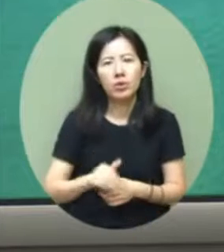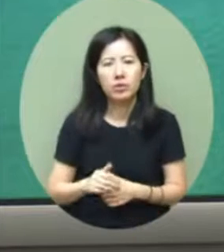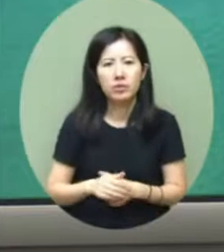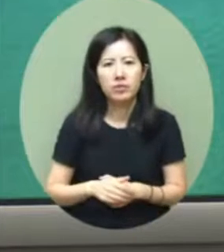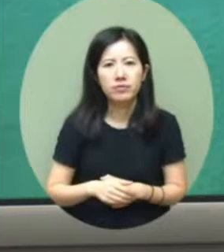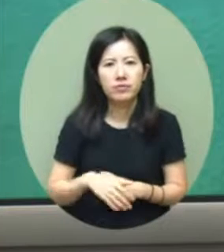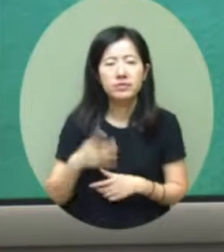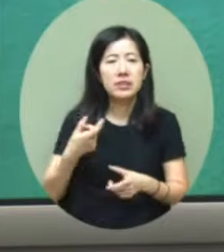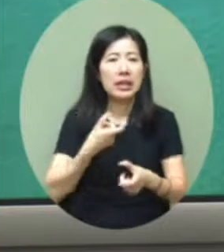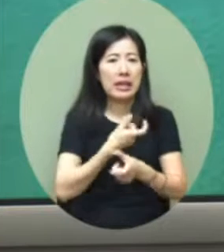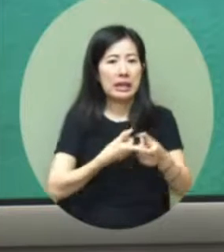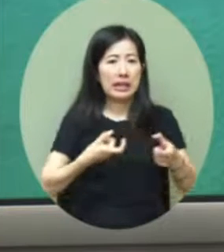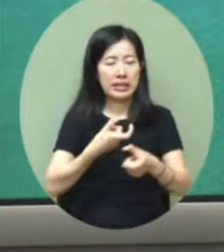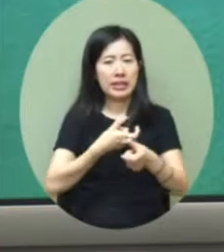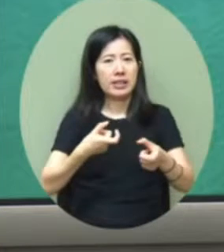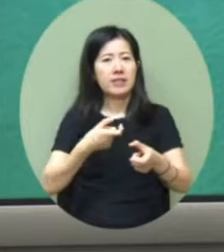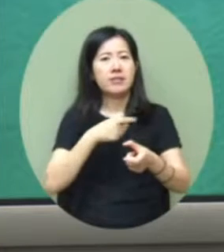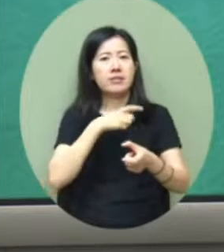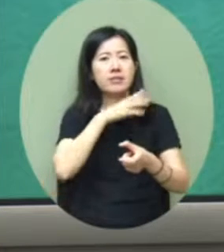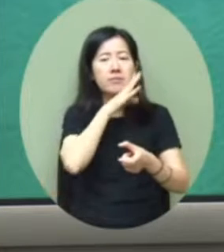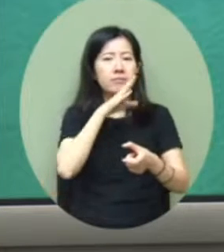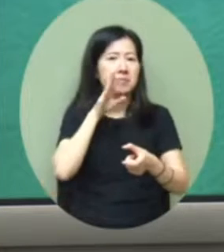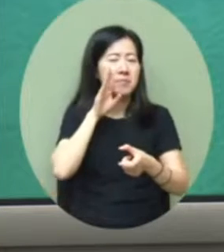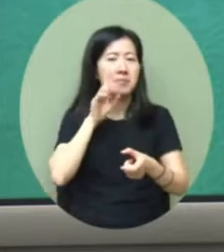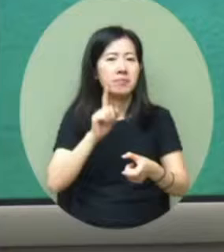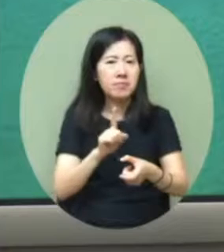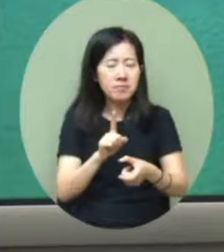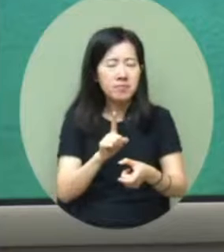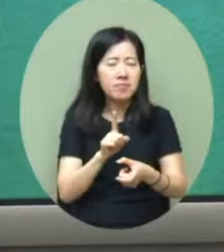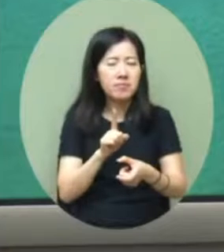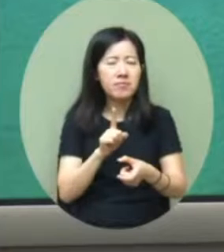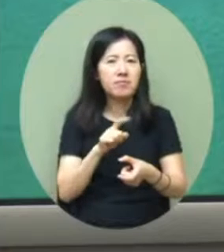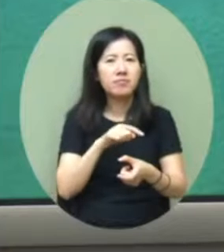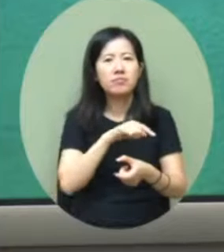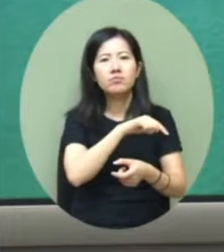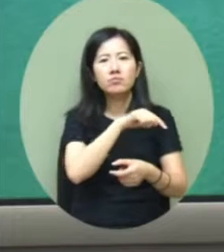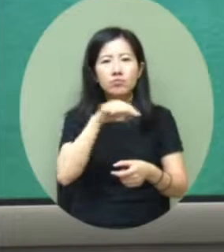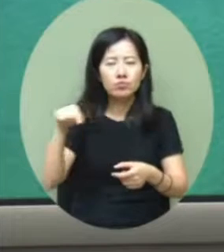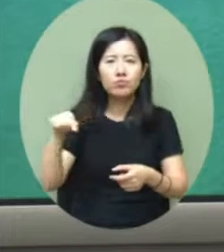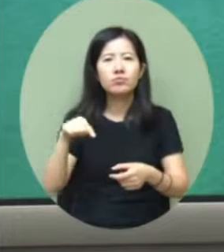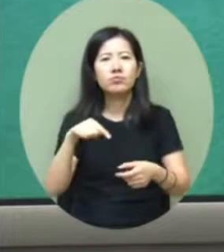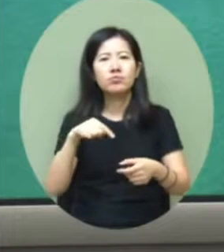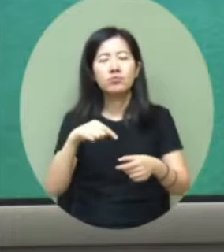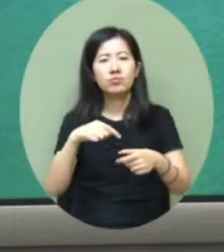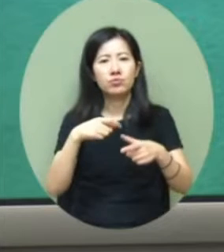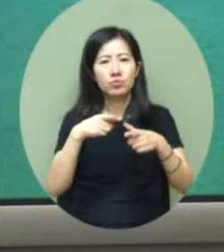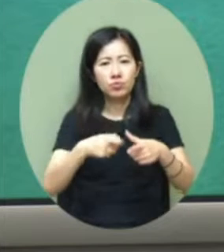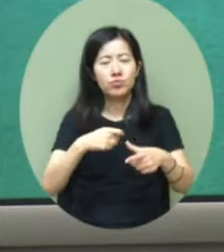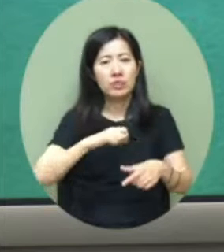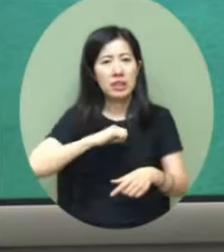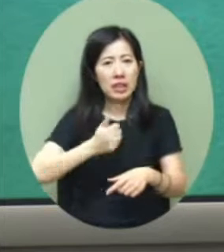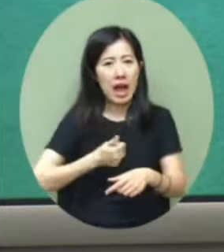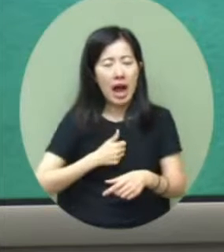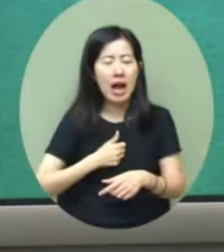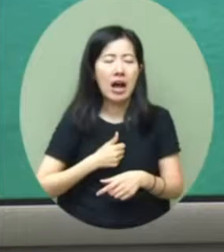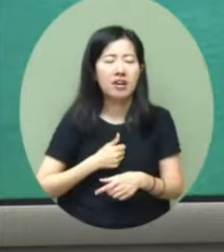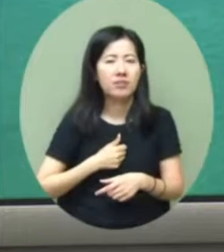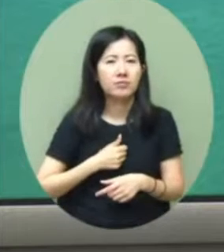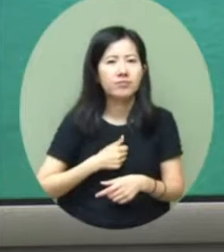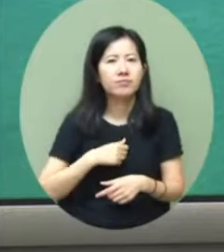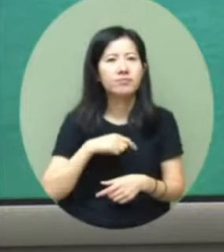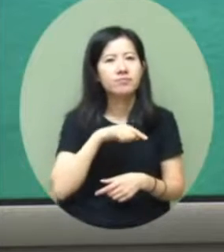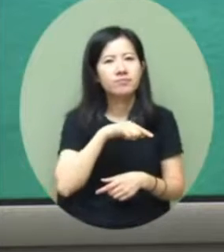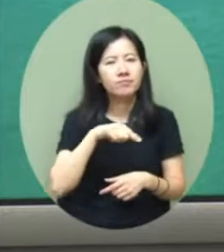these alternatives will keep evolving and improving to meet the needs of users. On the side